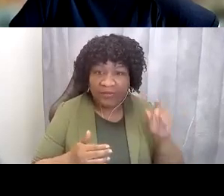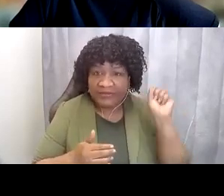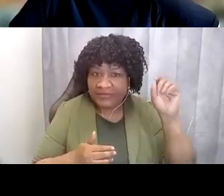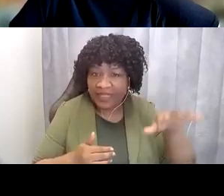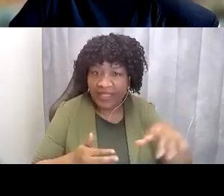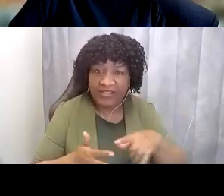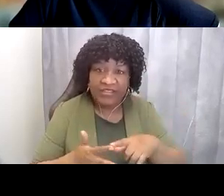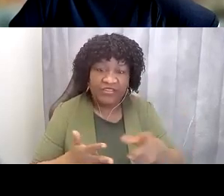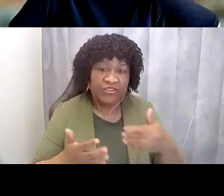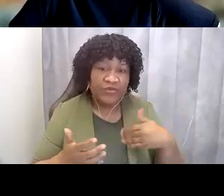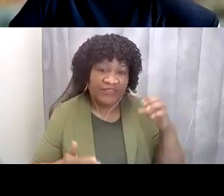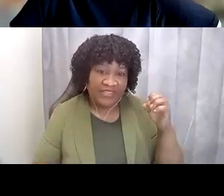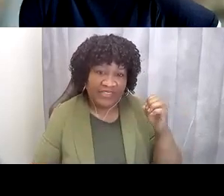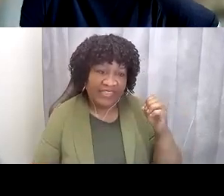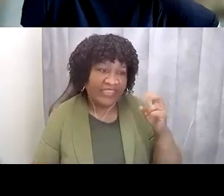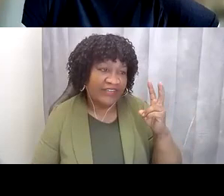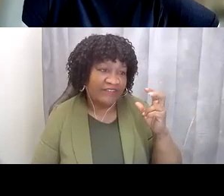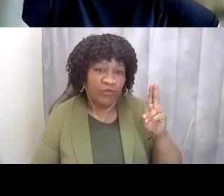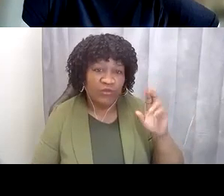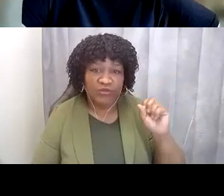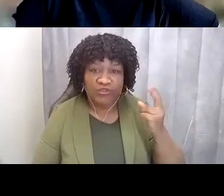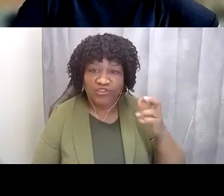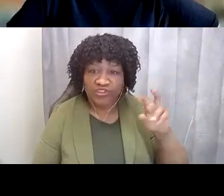the Evusheld information.